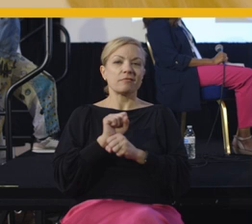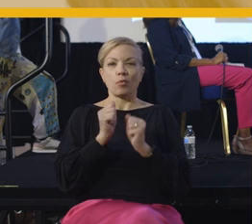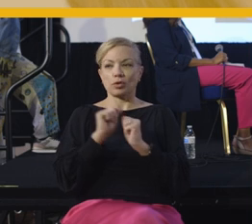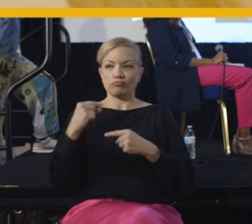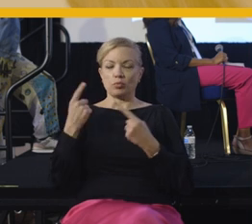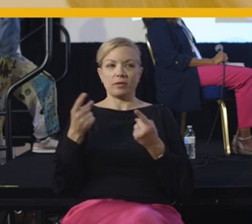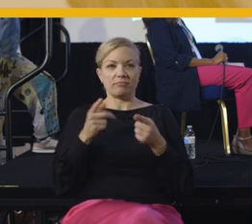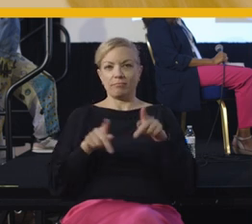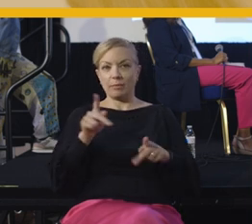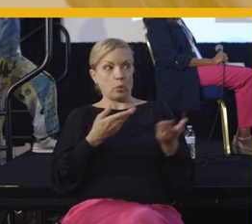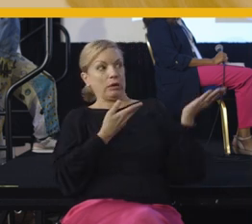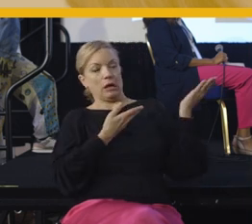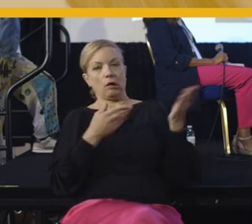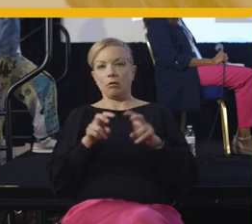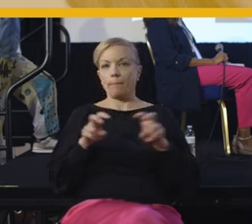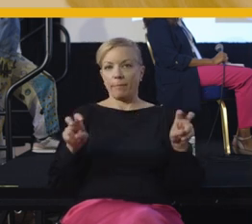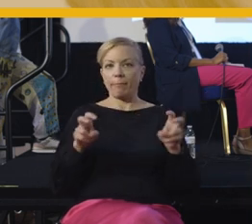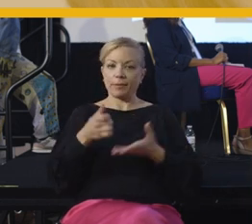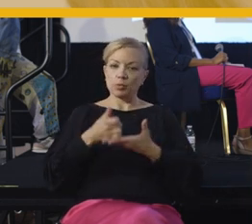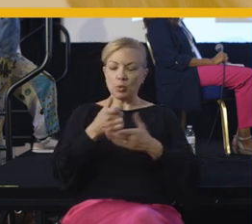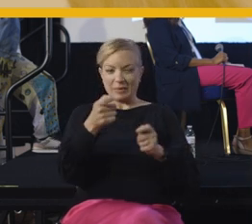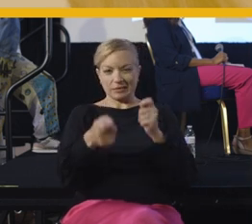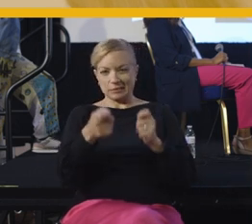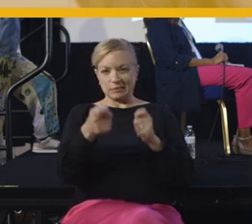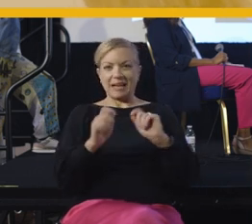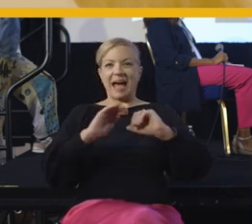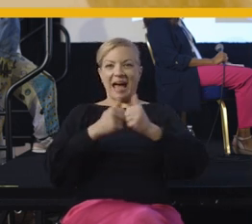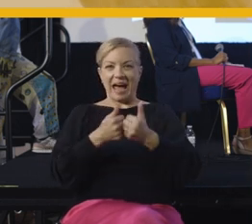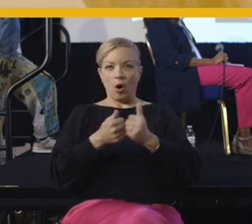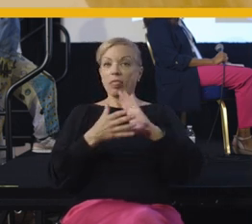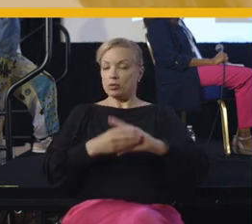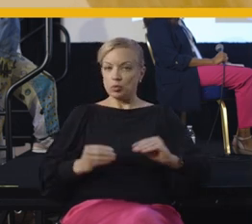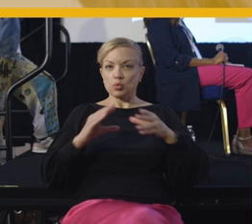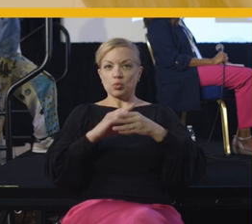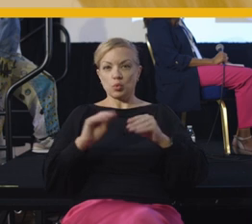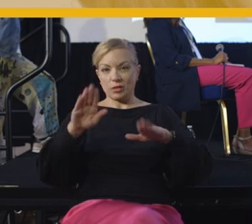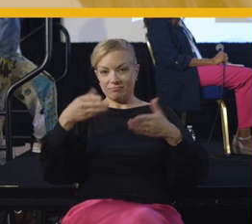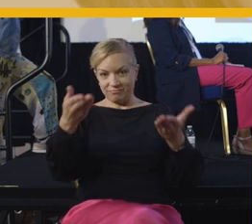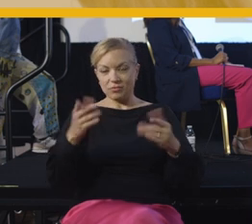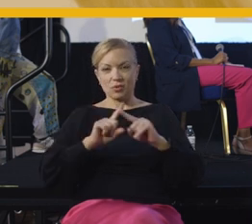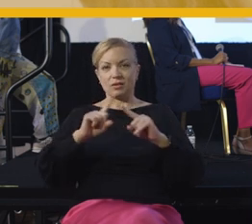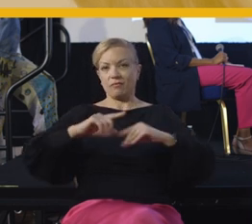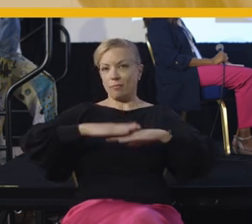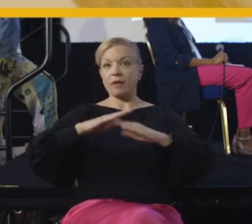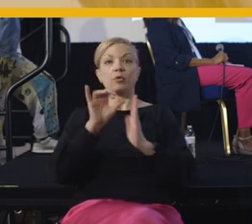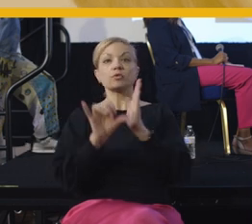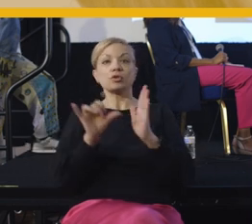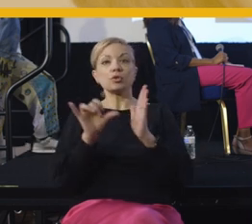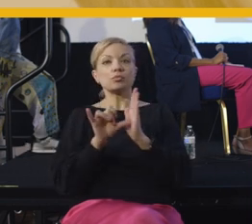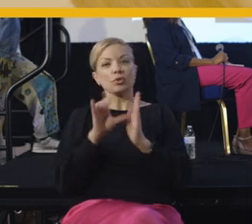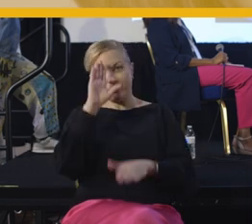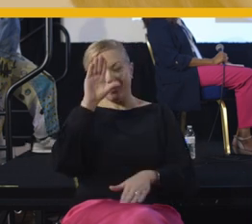folks on this panel to help, adjust how we bring these stories to these different platforms. On YouTube in particular, there are